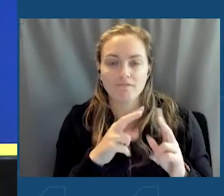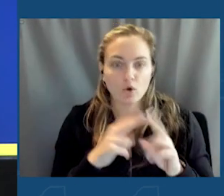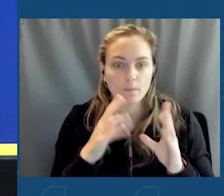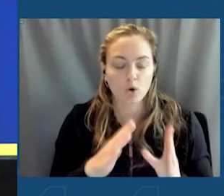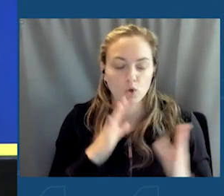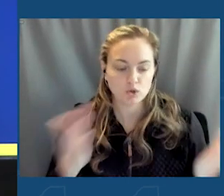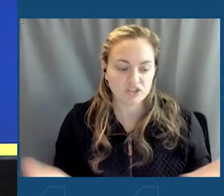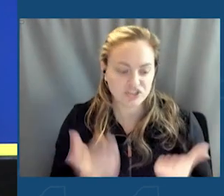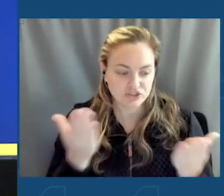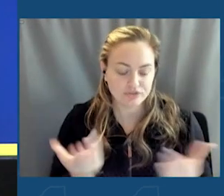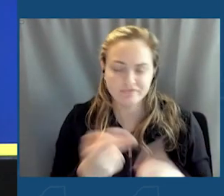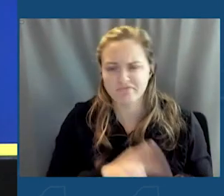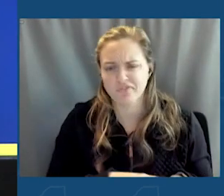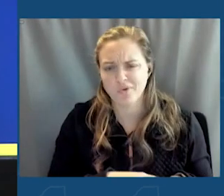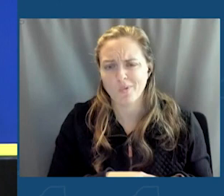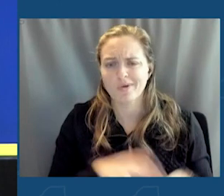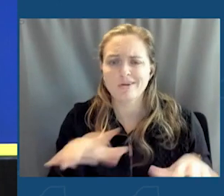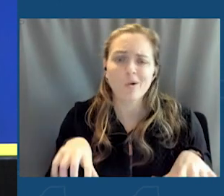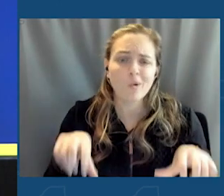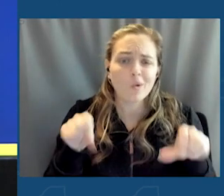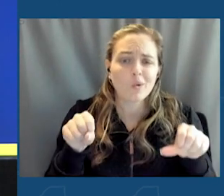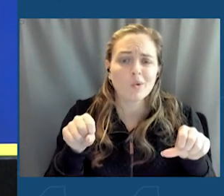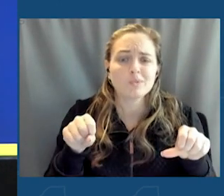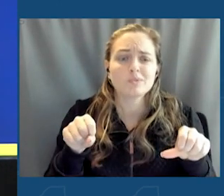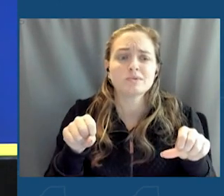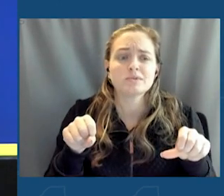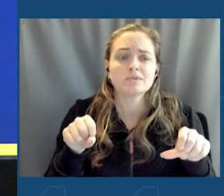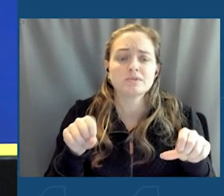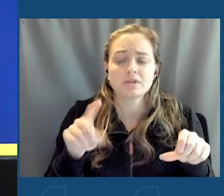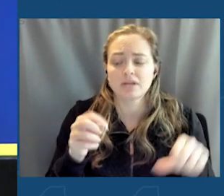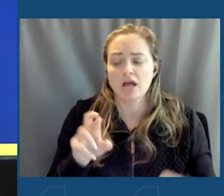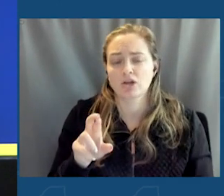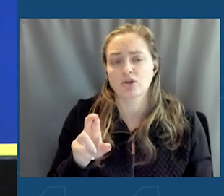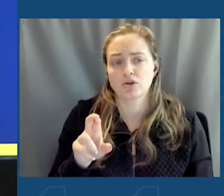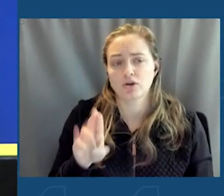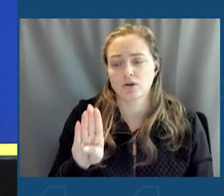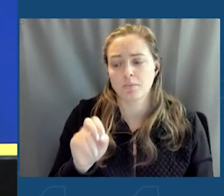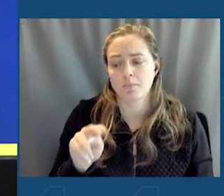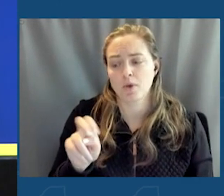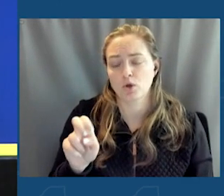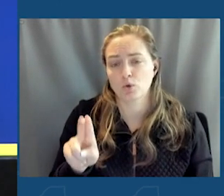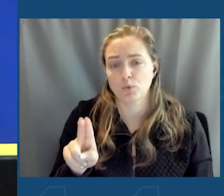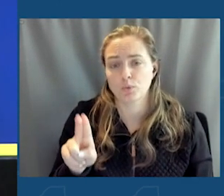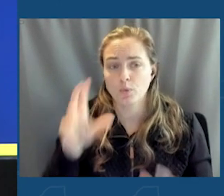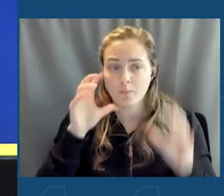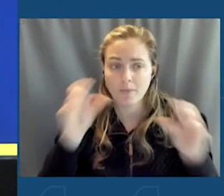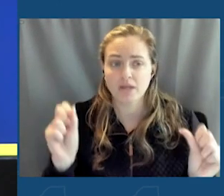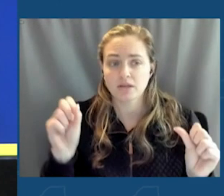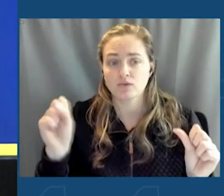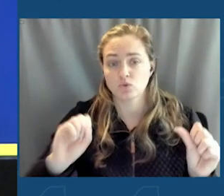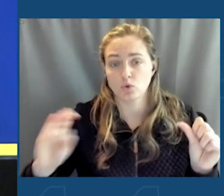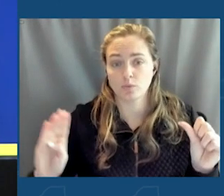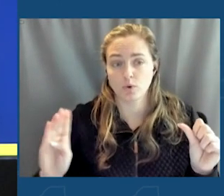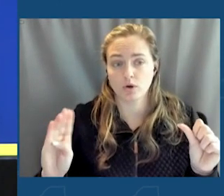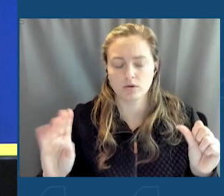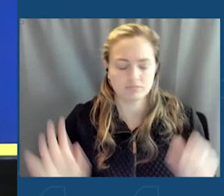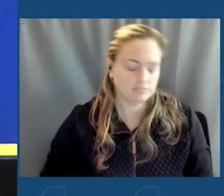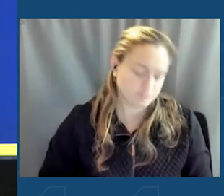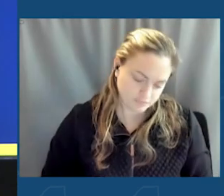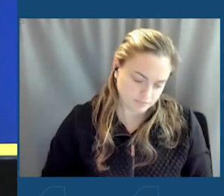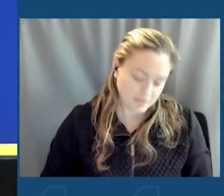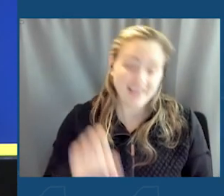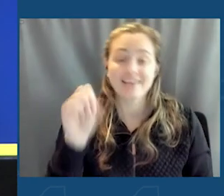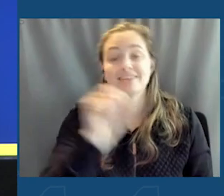here, of course, our host, Dr. Bonu, President Stony Brook, Suffolk